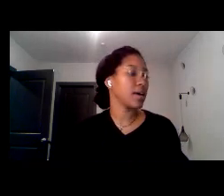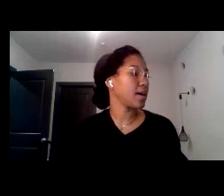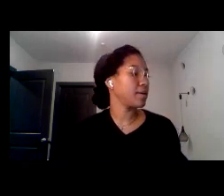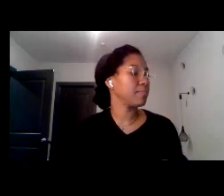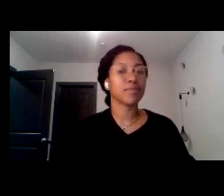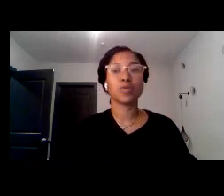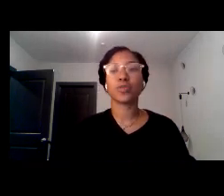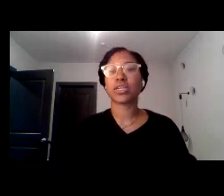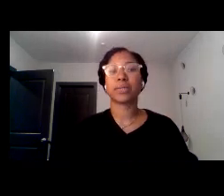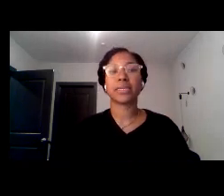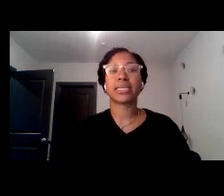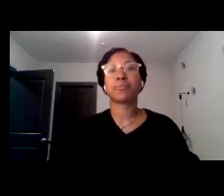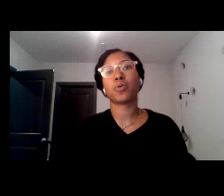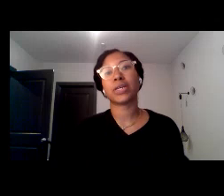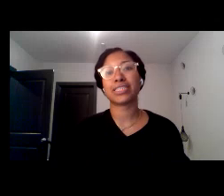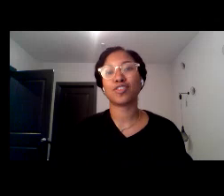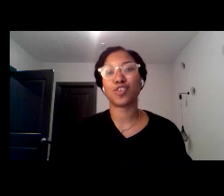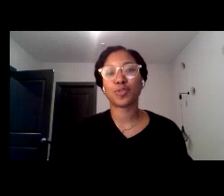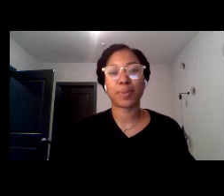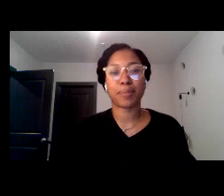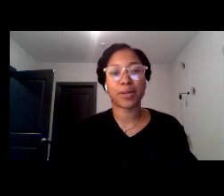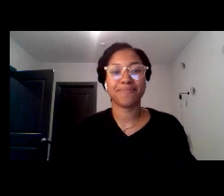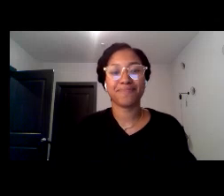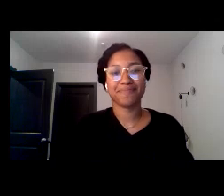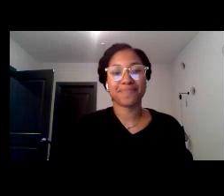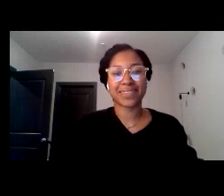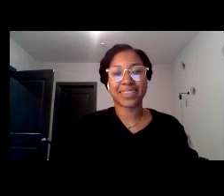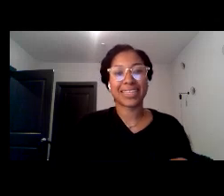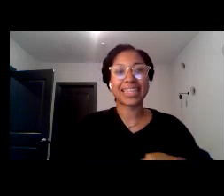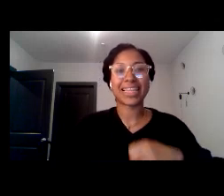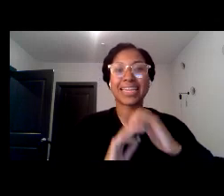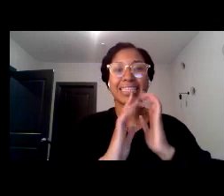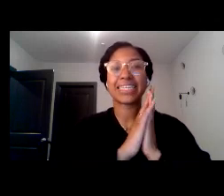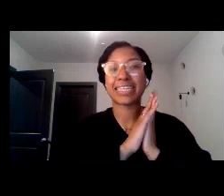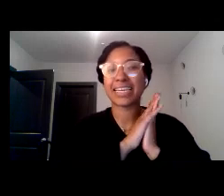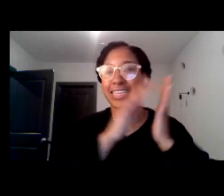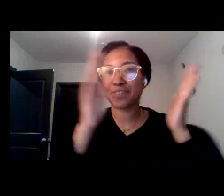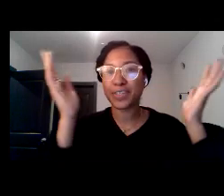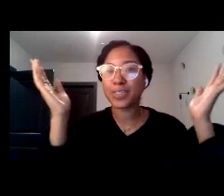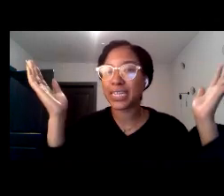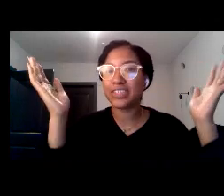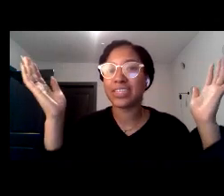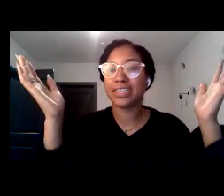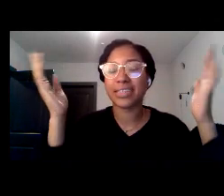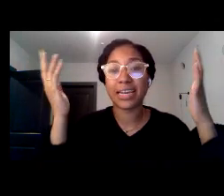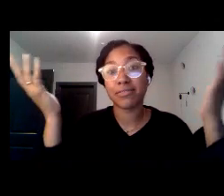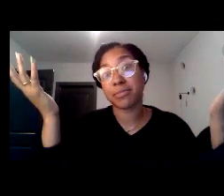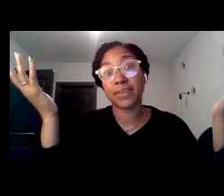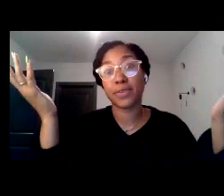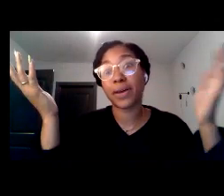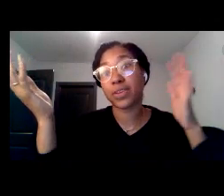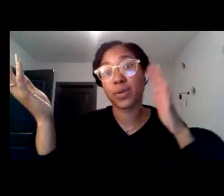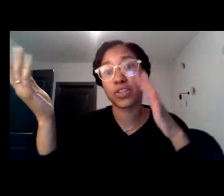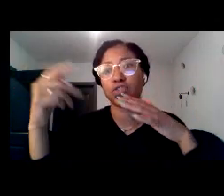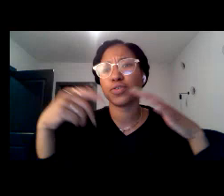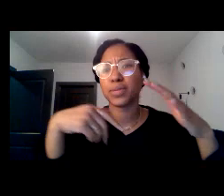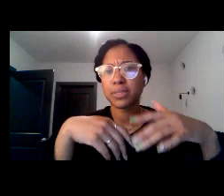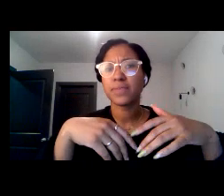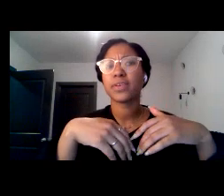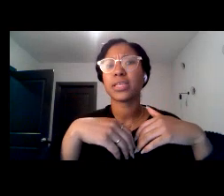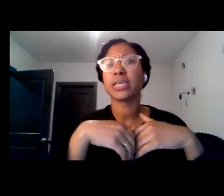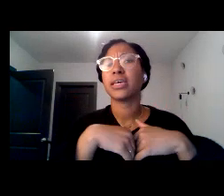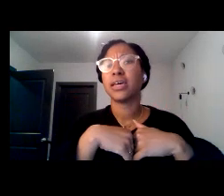extensions, those are going to be key points to remember. And that is it. Thanks for your attention. And now, if you have any